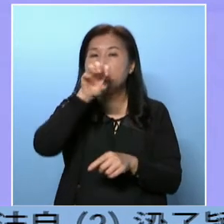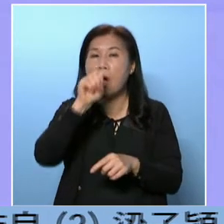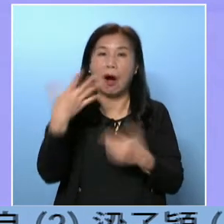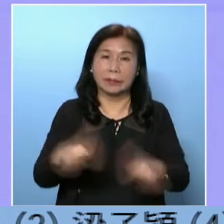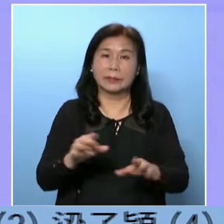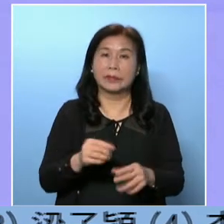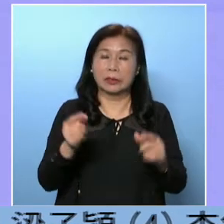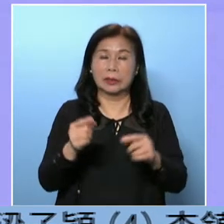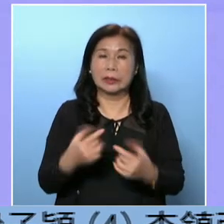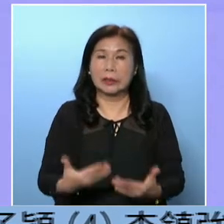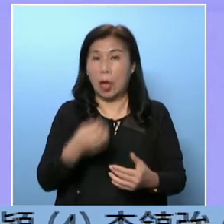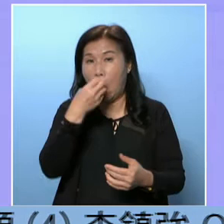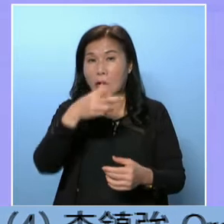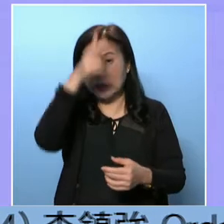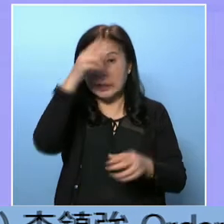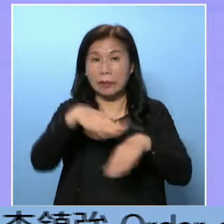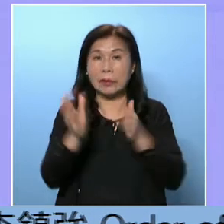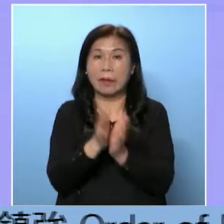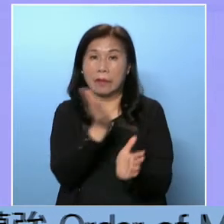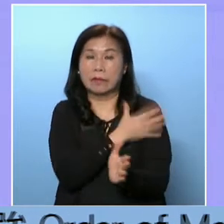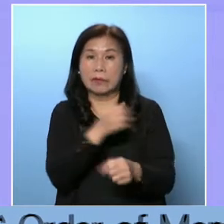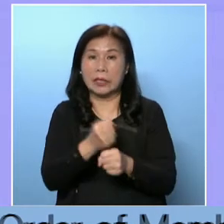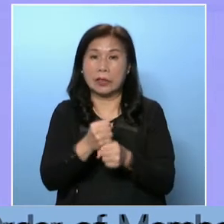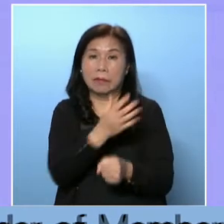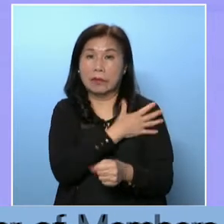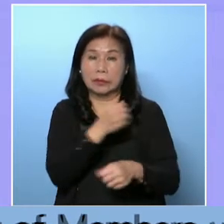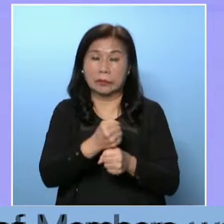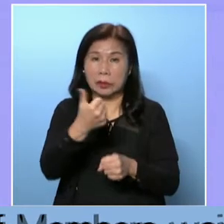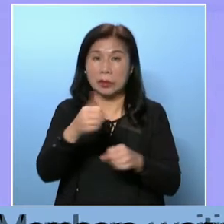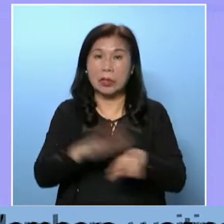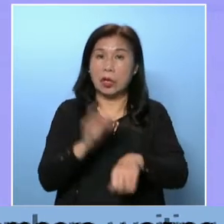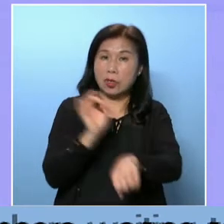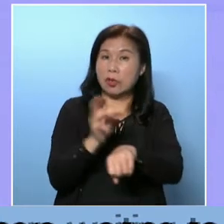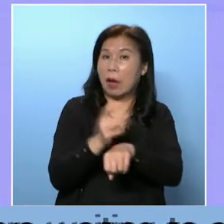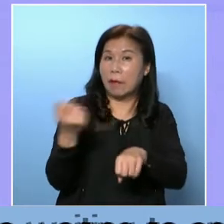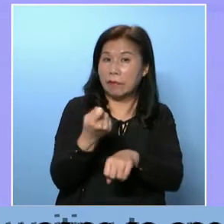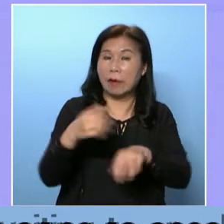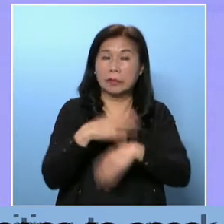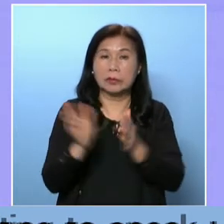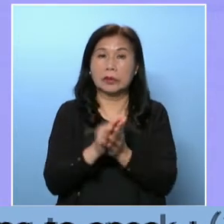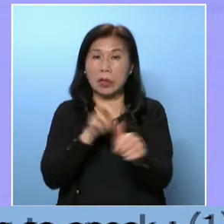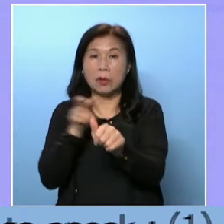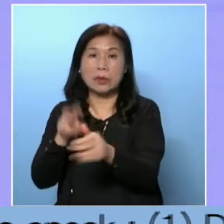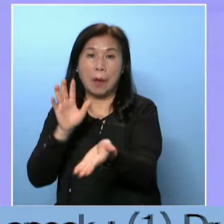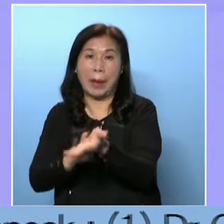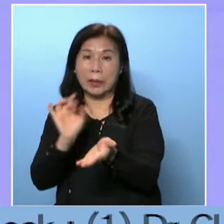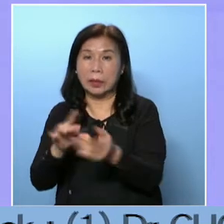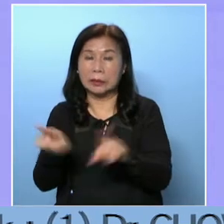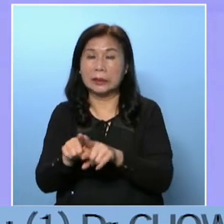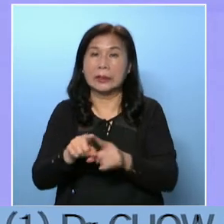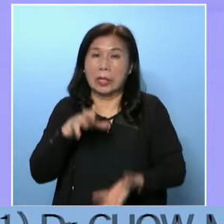made an important instruction in terms of helping Hong Kong to overcome the epidemic. The Hong Kong SAR government has to take the